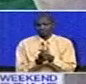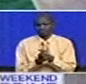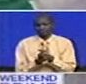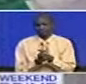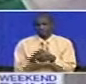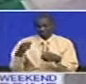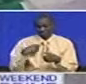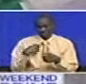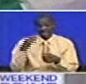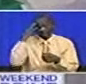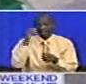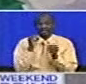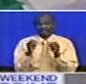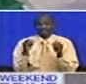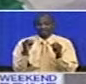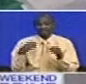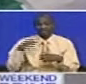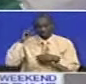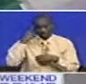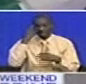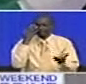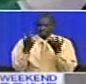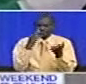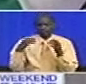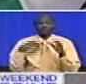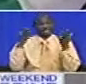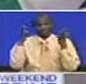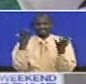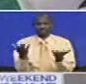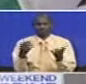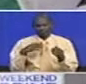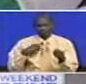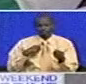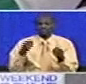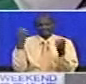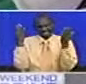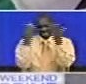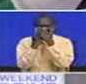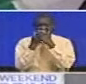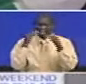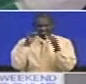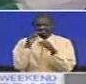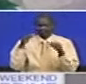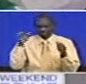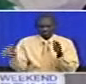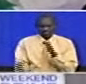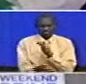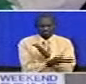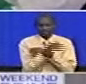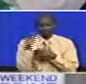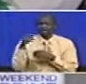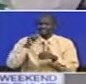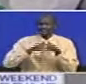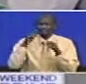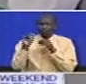I was not aware. I thought that maybe it was a celebration from night till morning. So in the morning, I called someone and